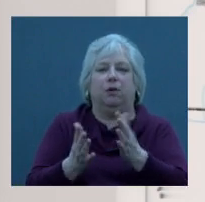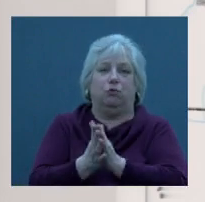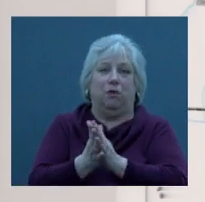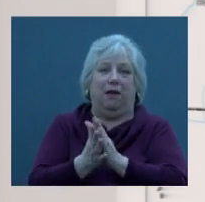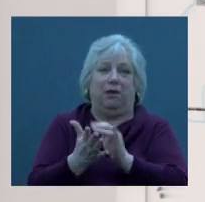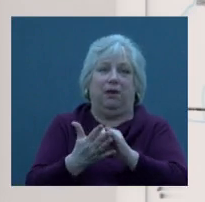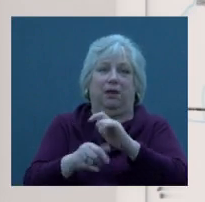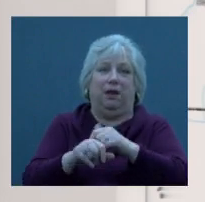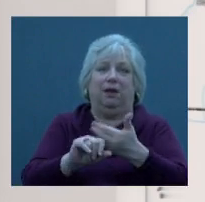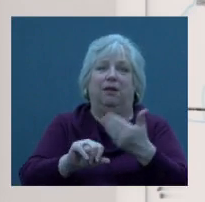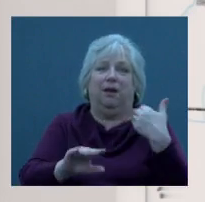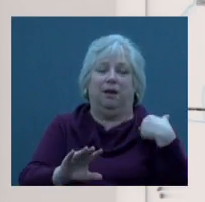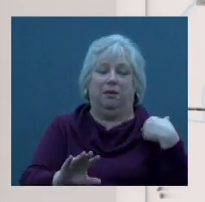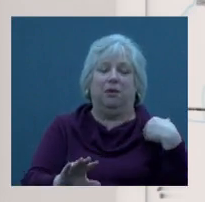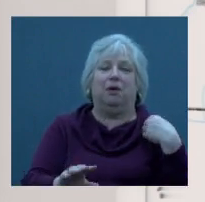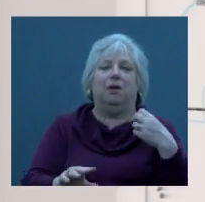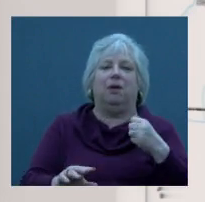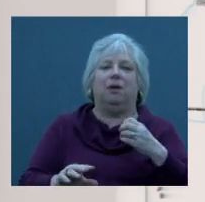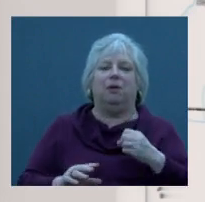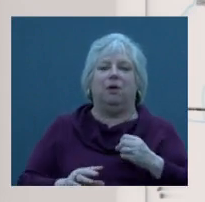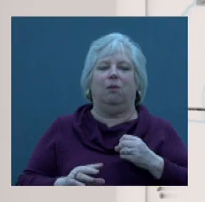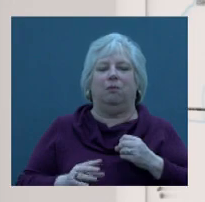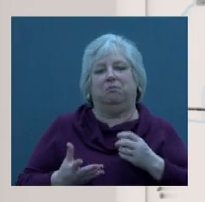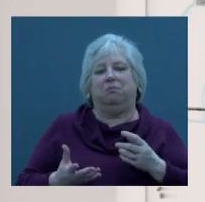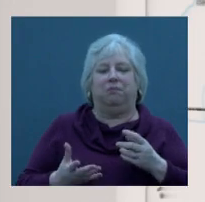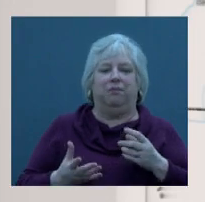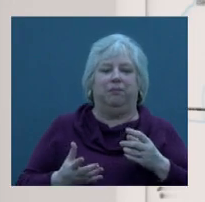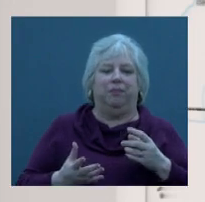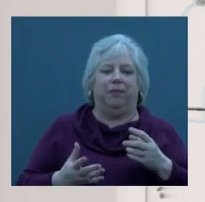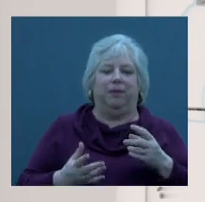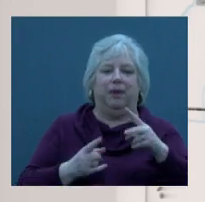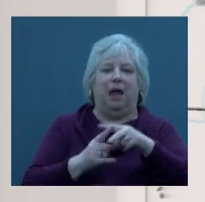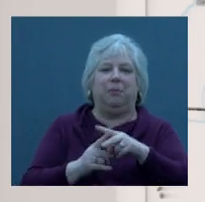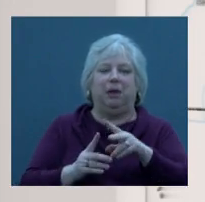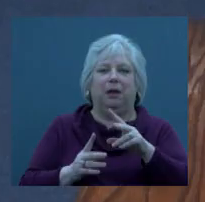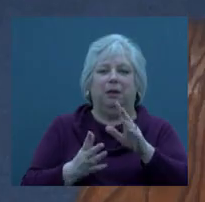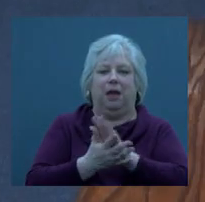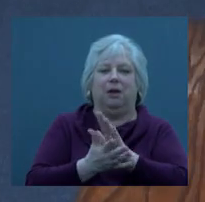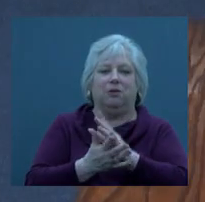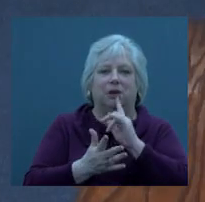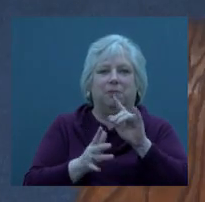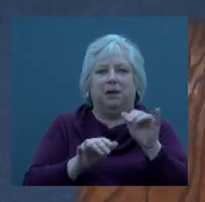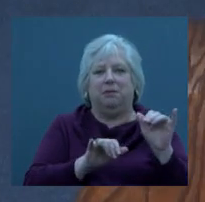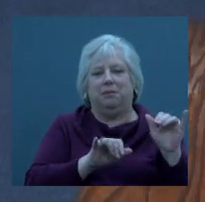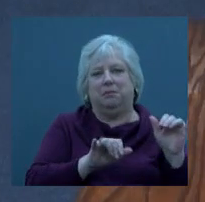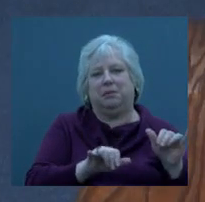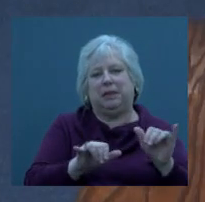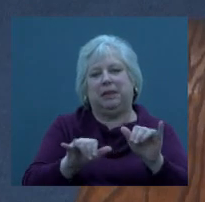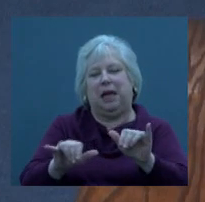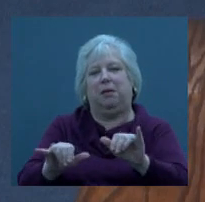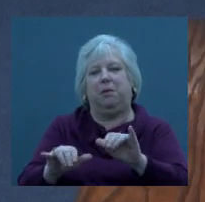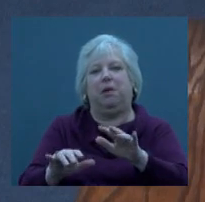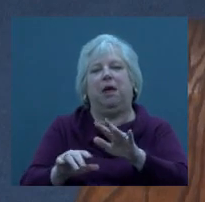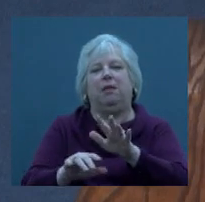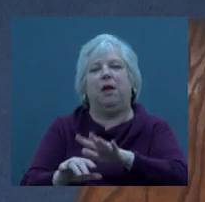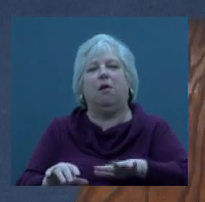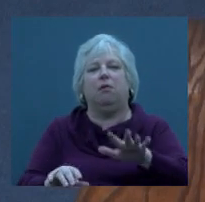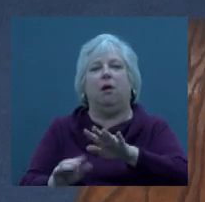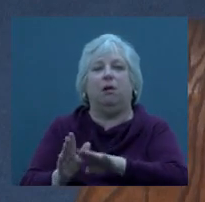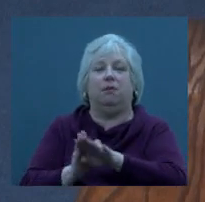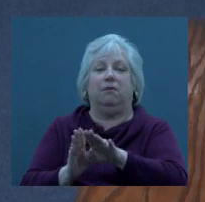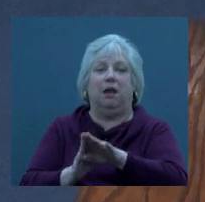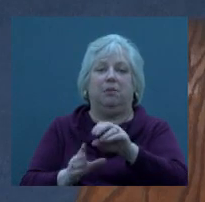So that the application has been relatively consistent. The overall development pattern in the area has